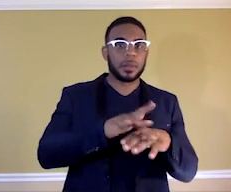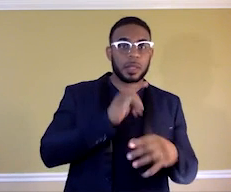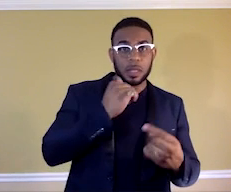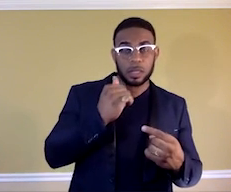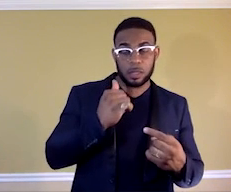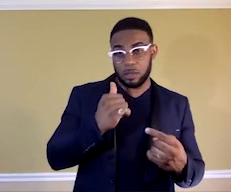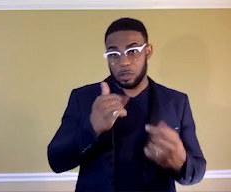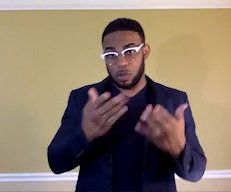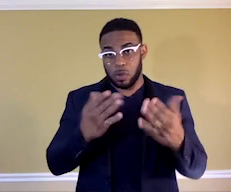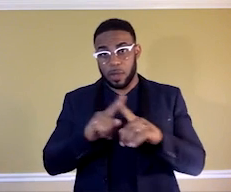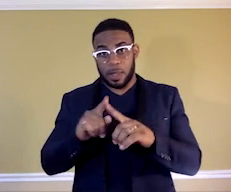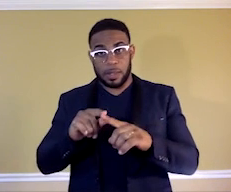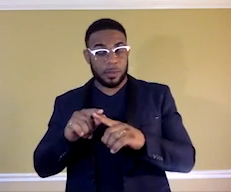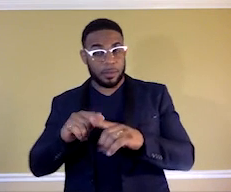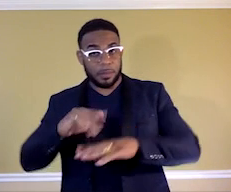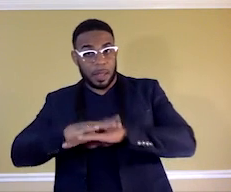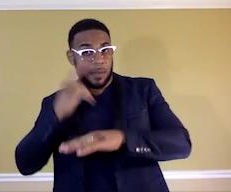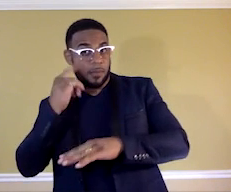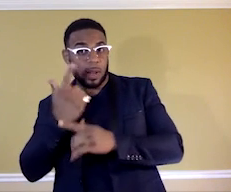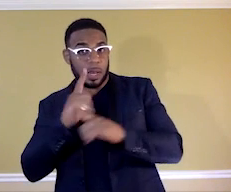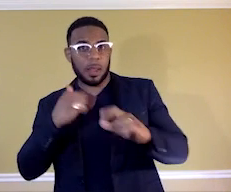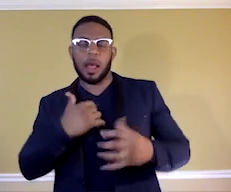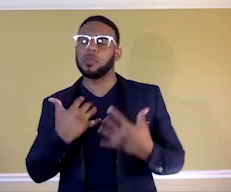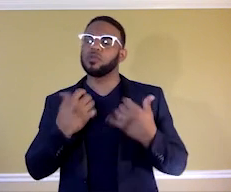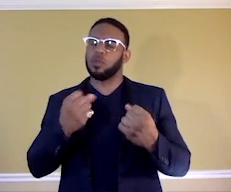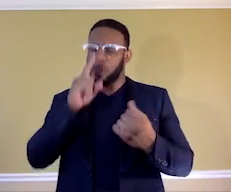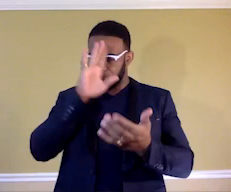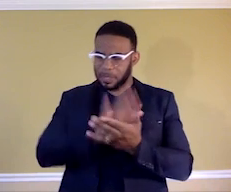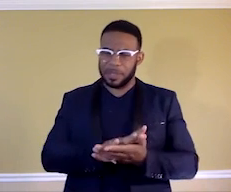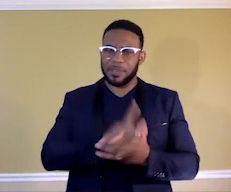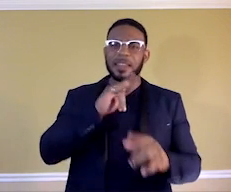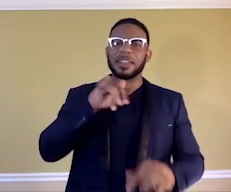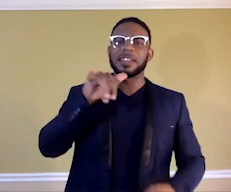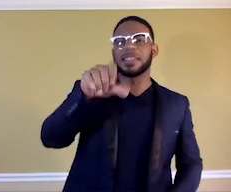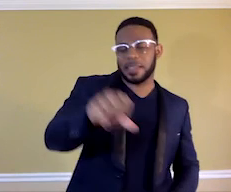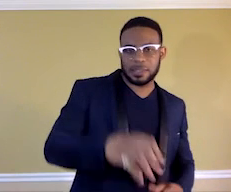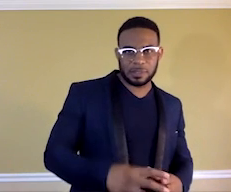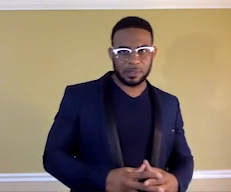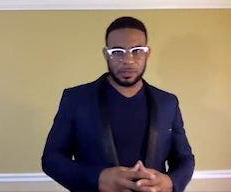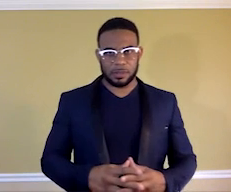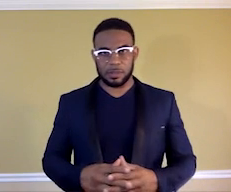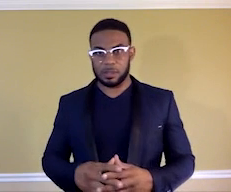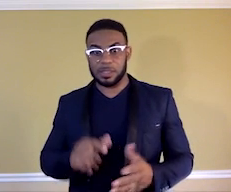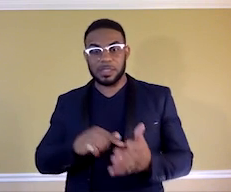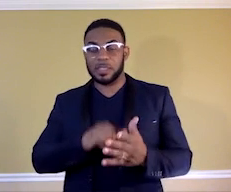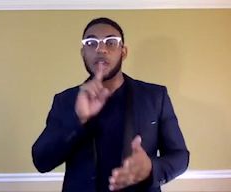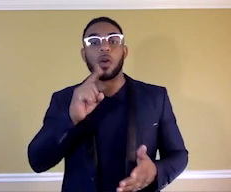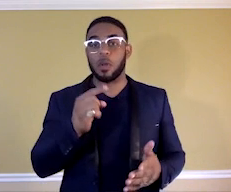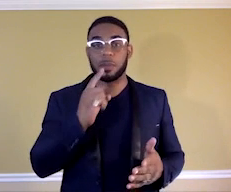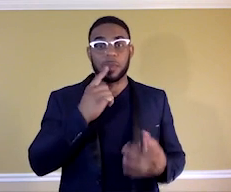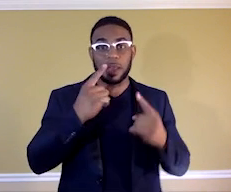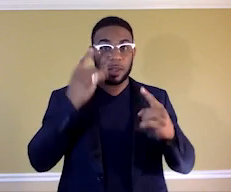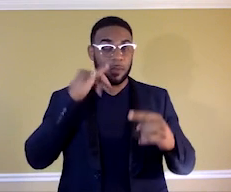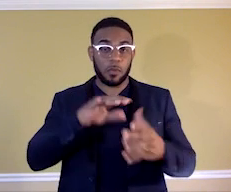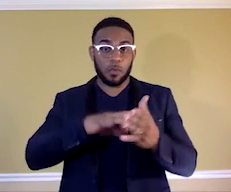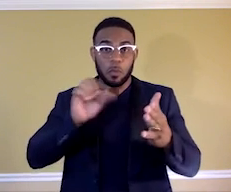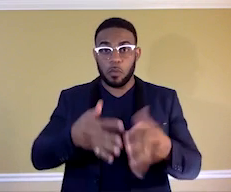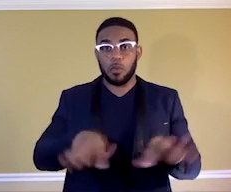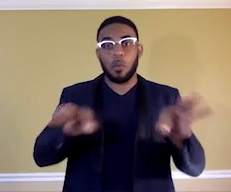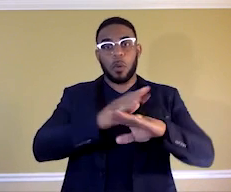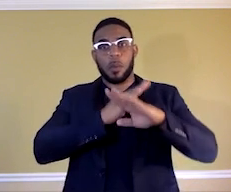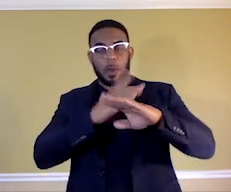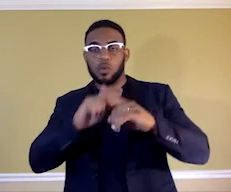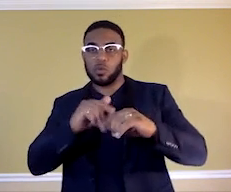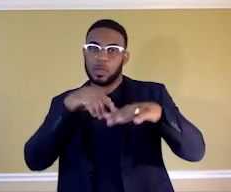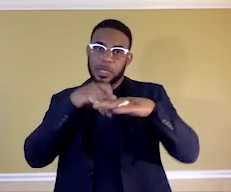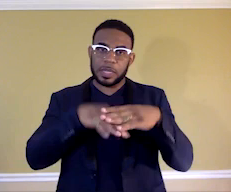serve as a platform for liberation. And I strongly believe the answer is yes. But this will only be accomplished if we remove important barriers